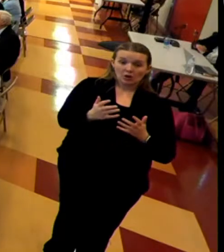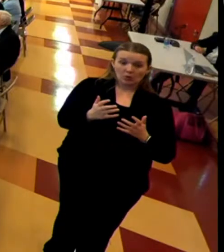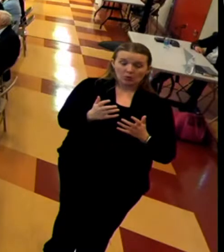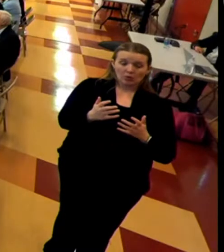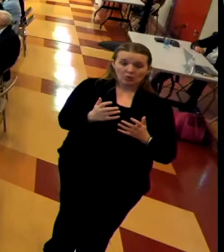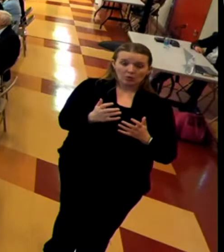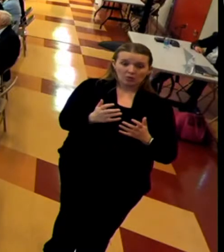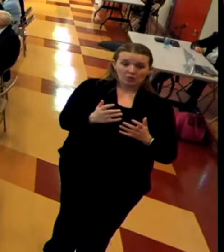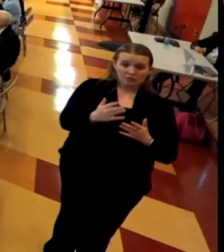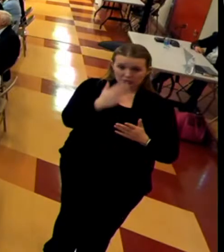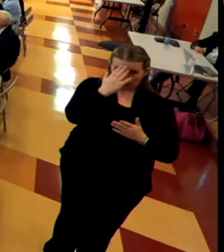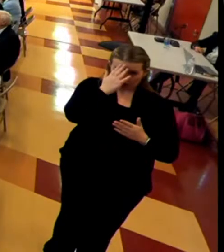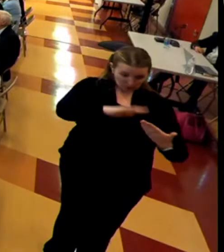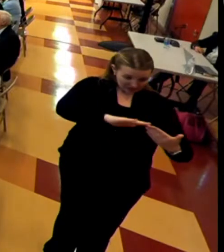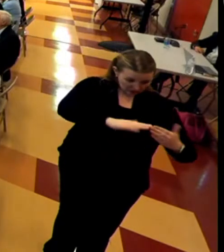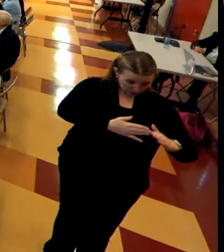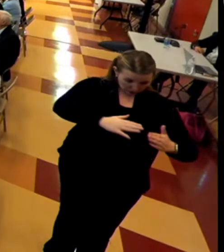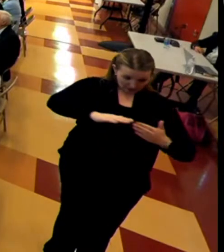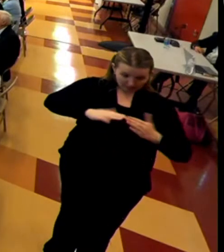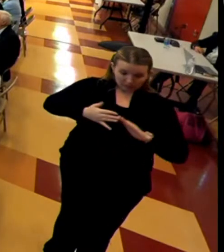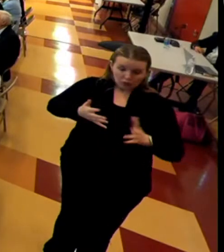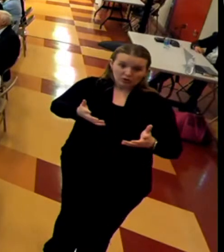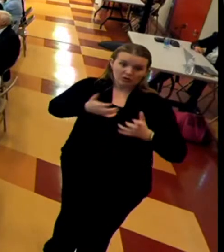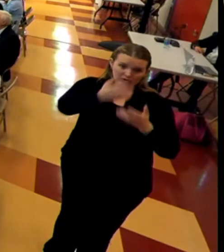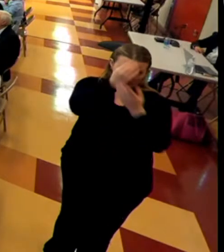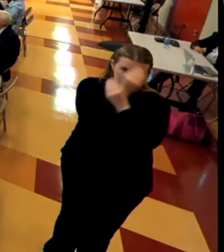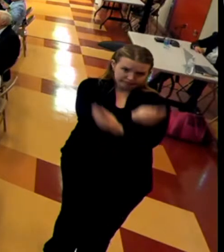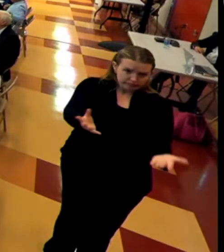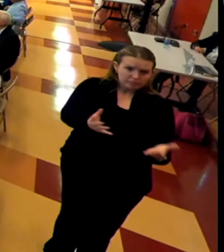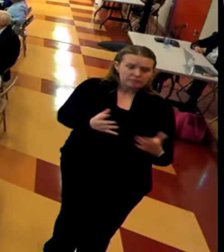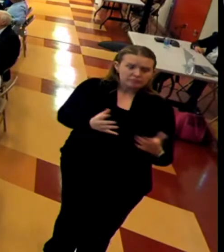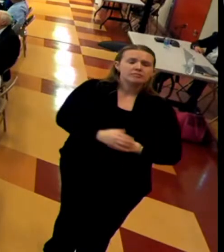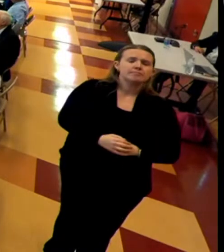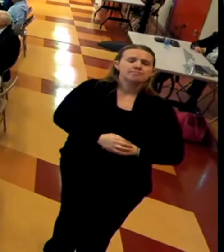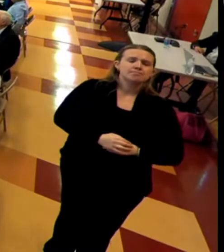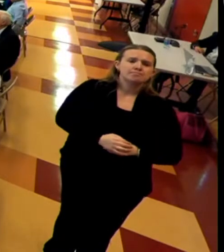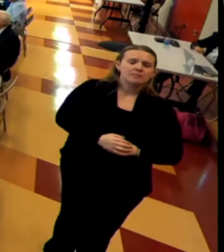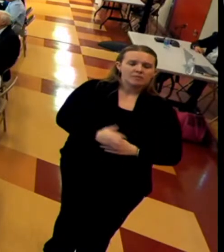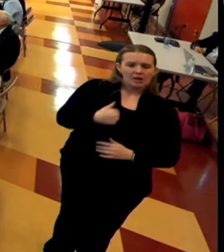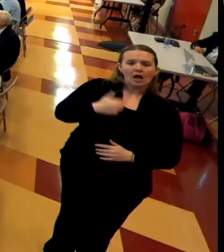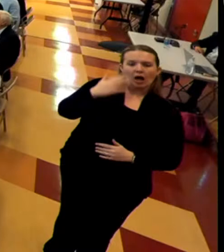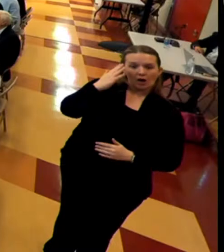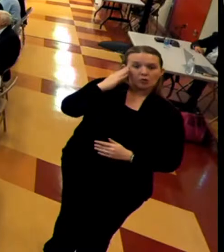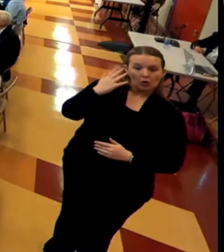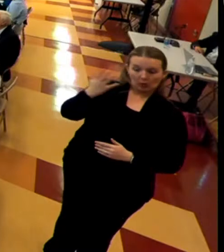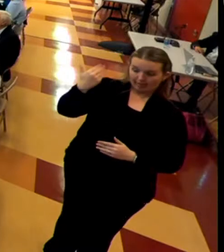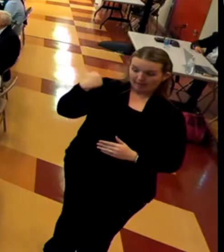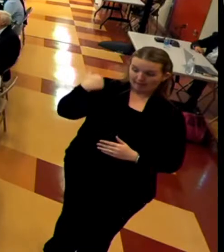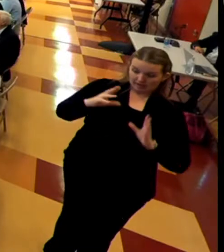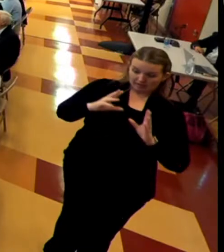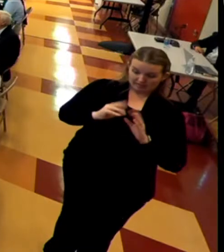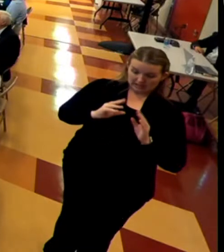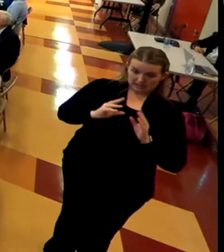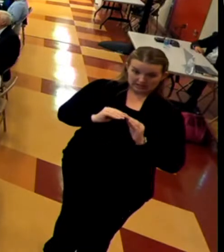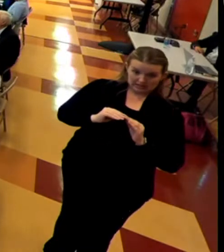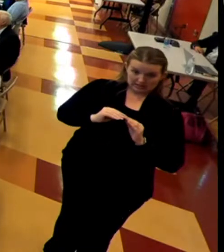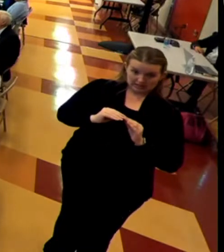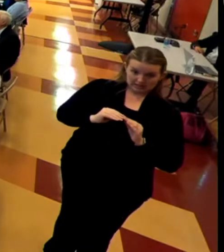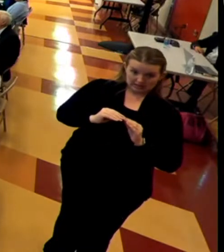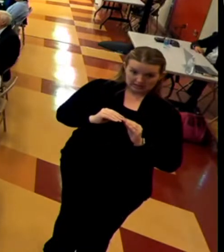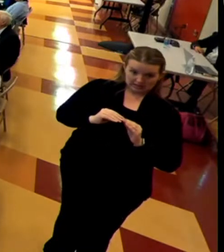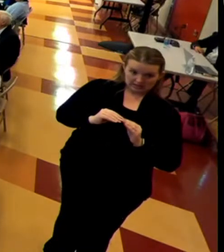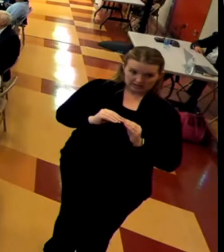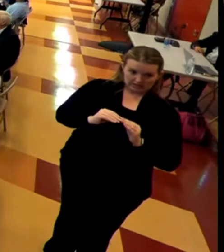to what the community wants us to say. I know that during the last meeting, they kept